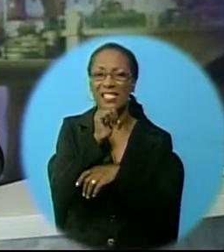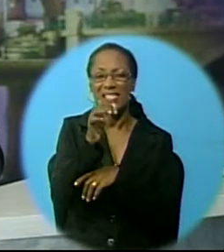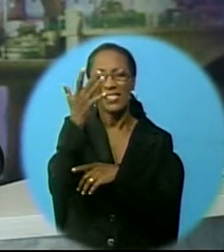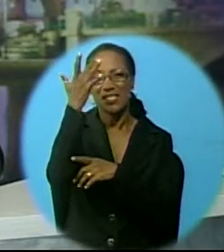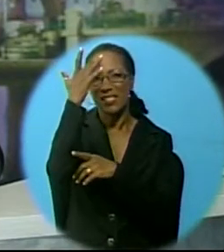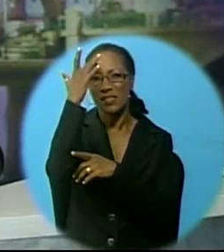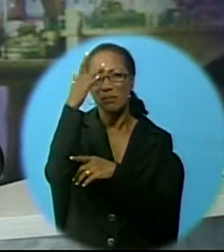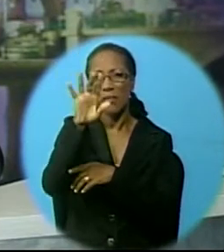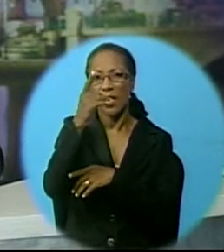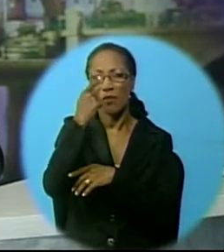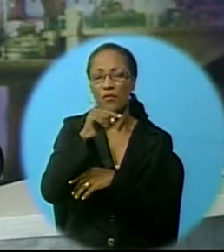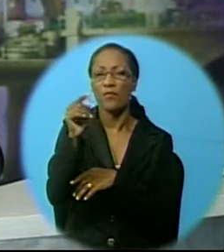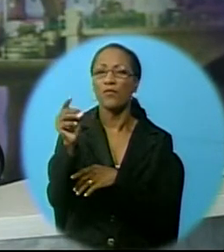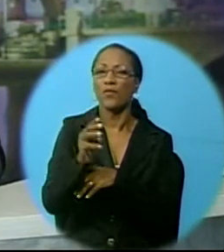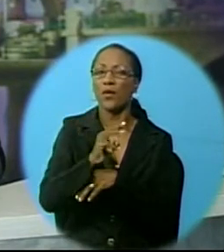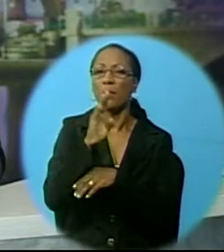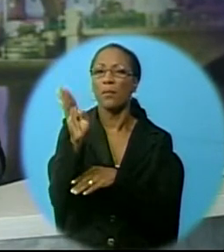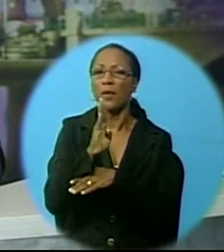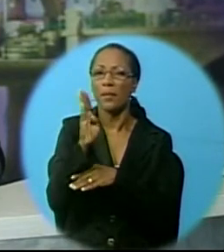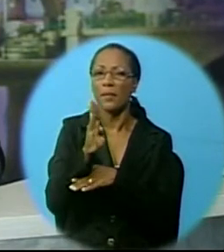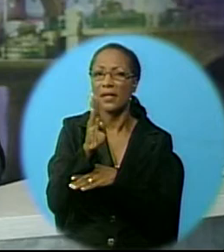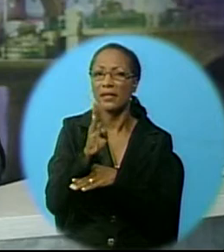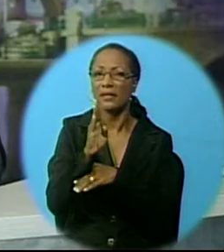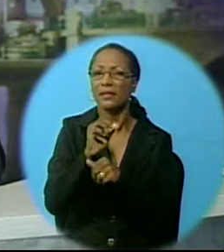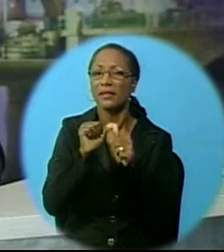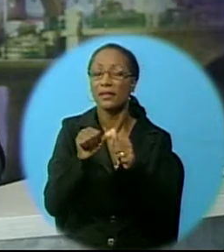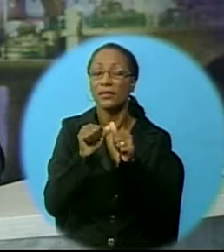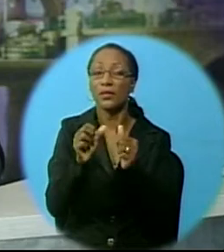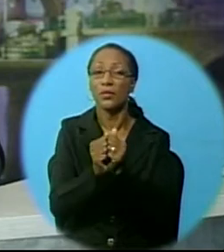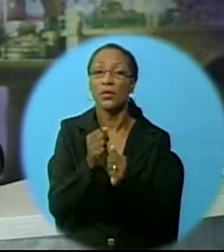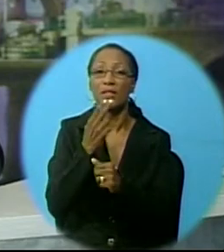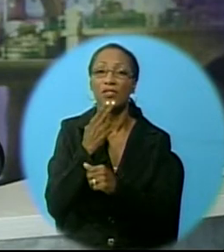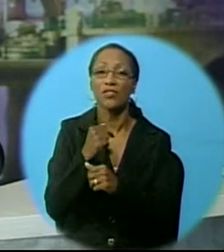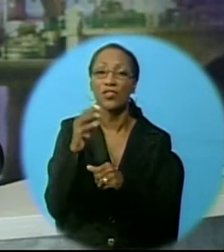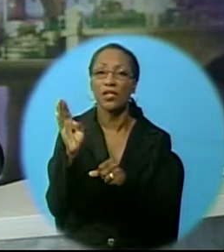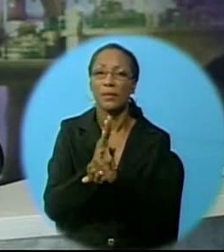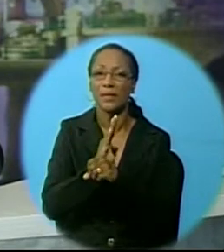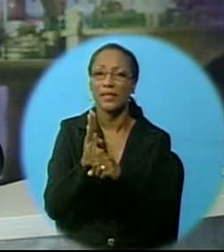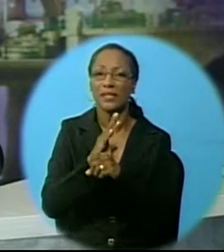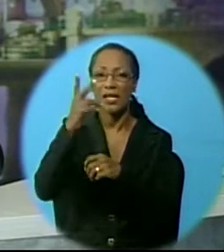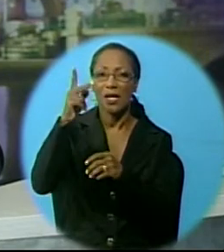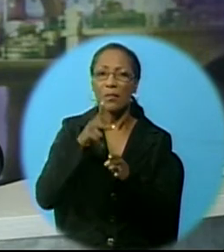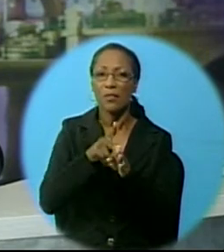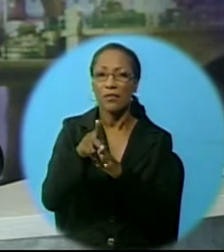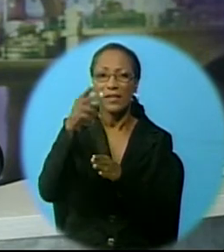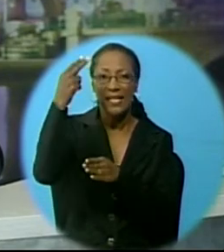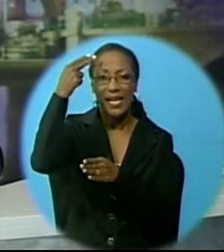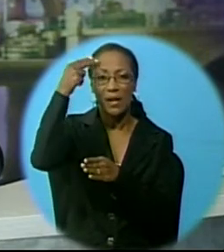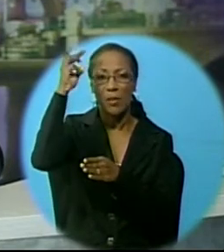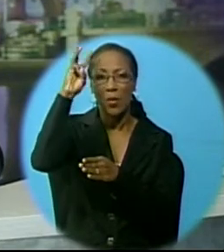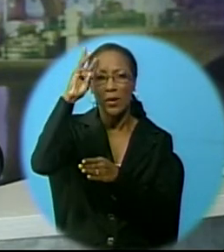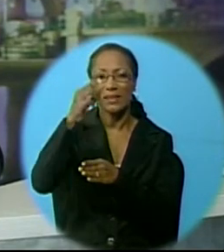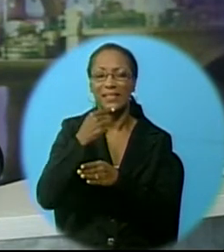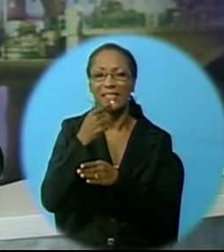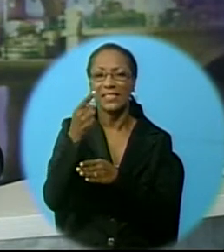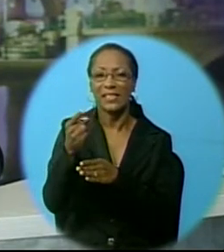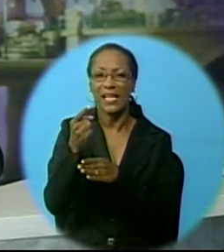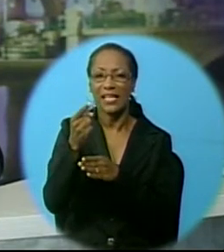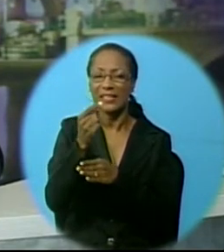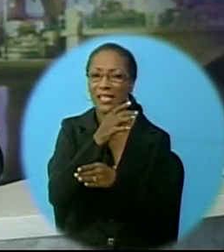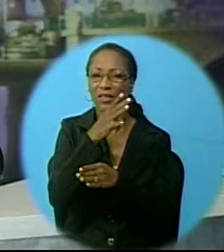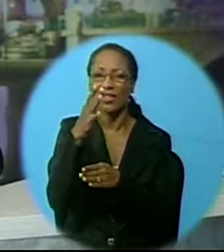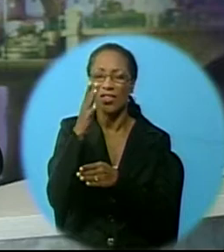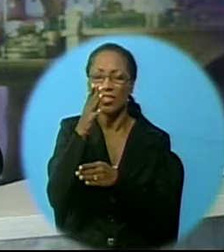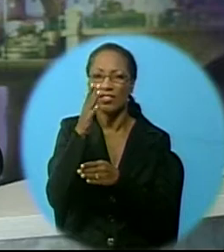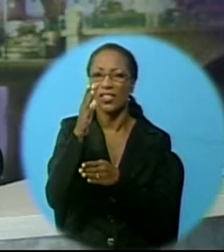investing millions of dollars into the sugar industry. In fact, Professor Hilborn Watson says the future of export agriculture in general is